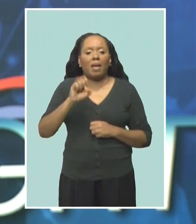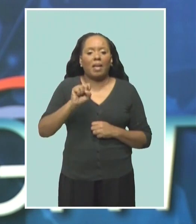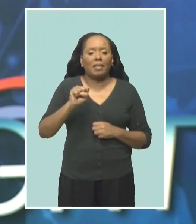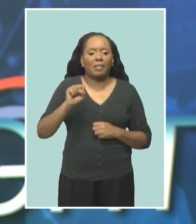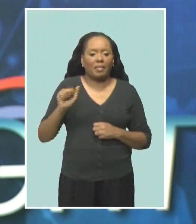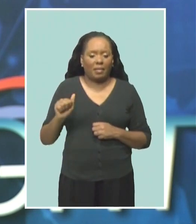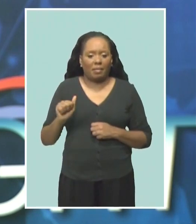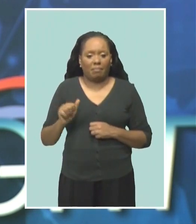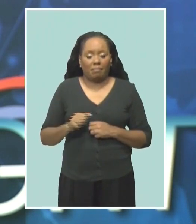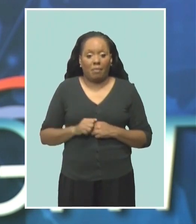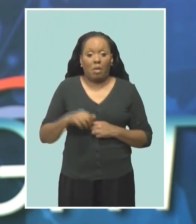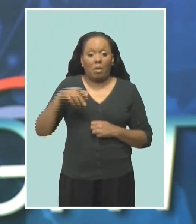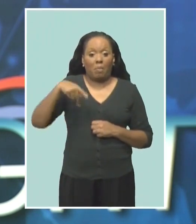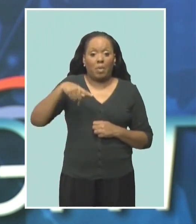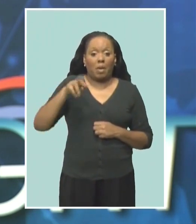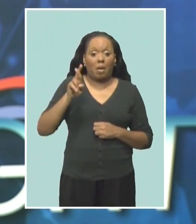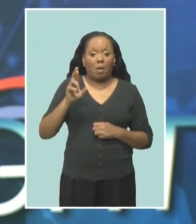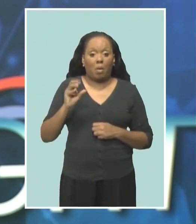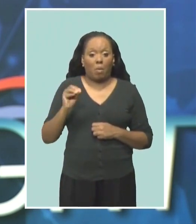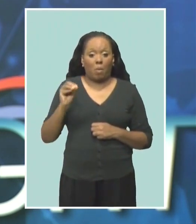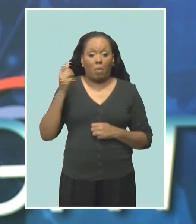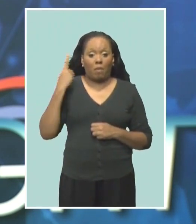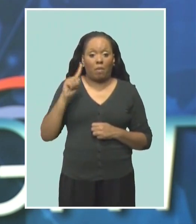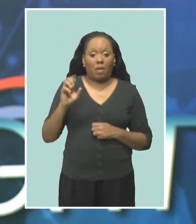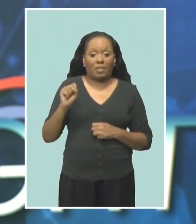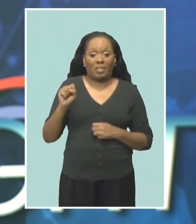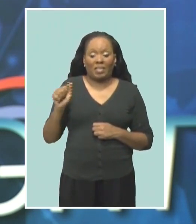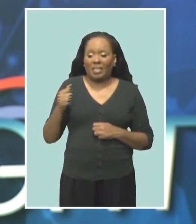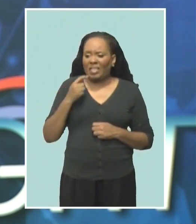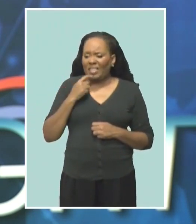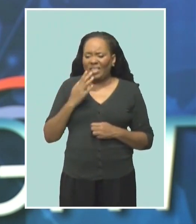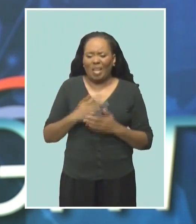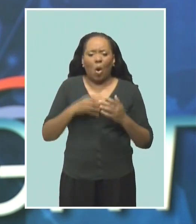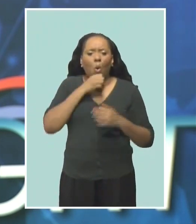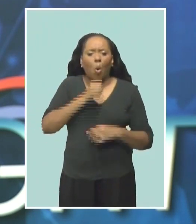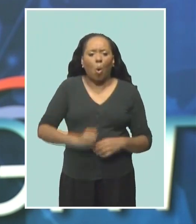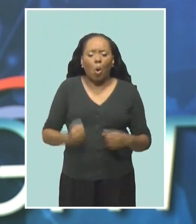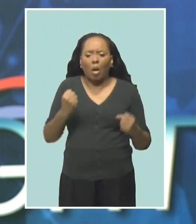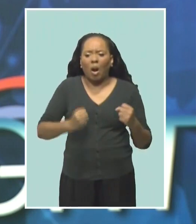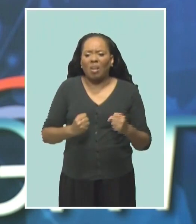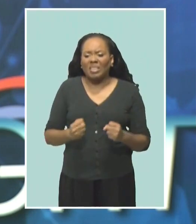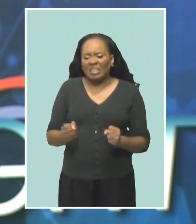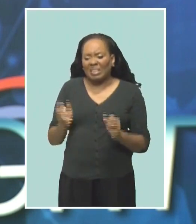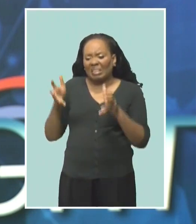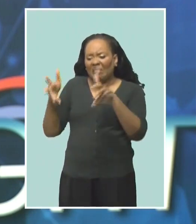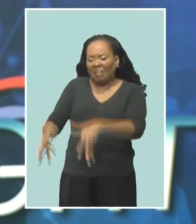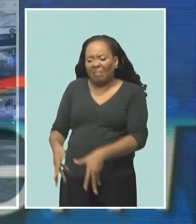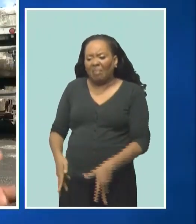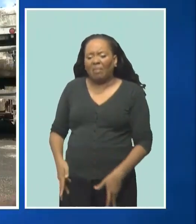Relations Officer Carl Padmore says the way vehicles are set down by some mechanics is a challenge.